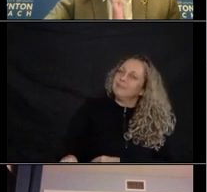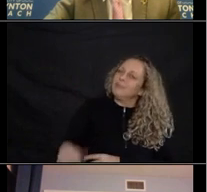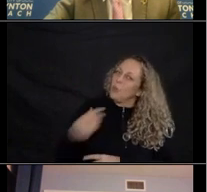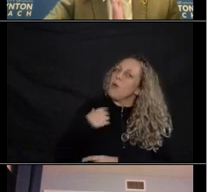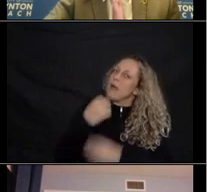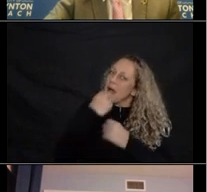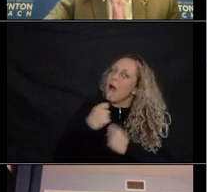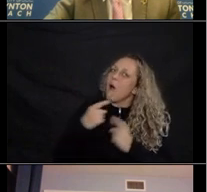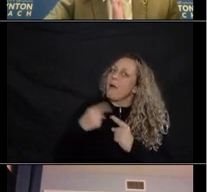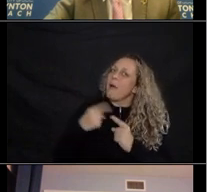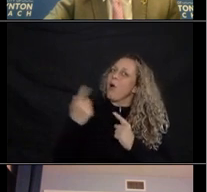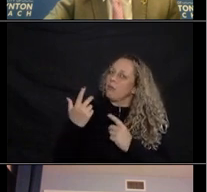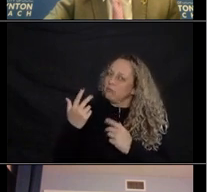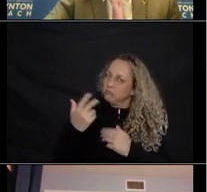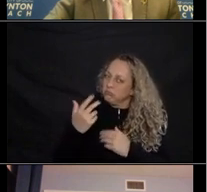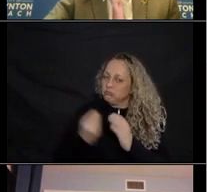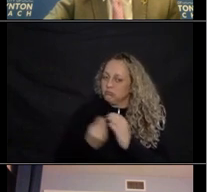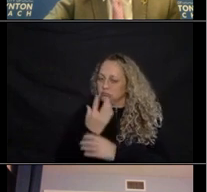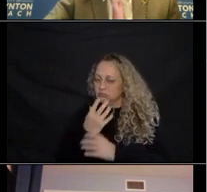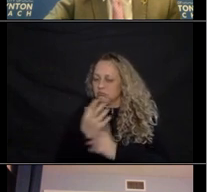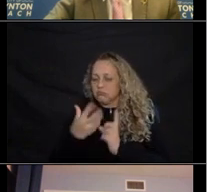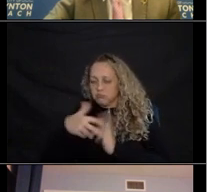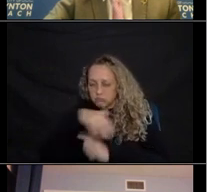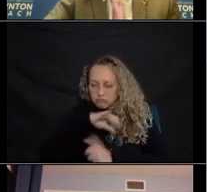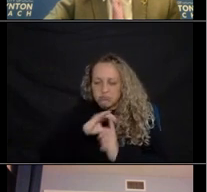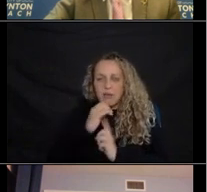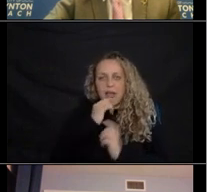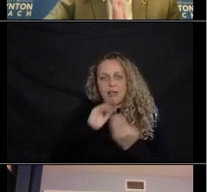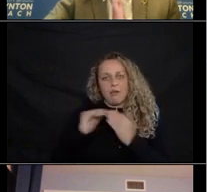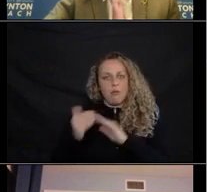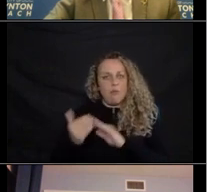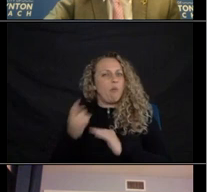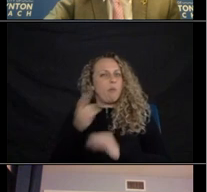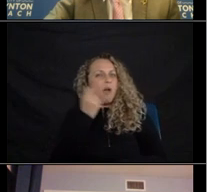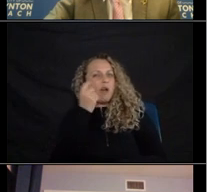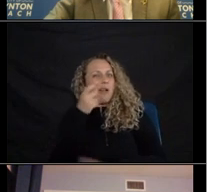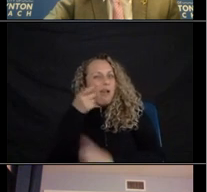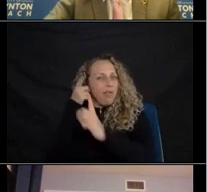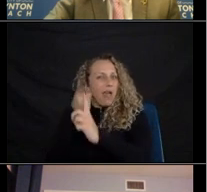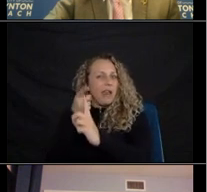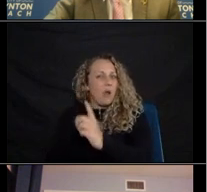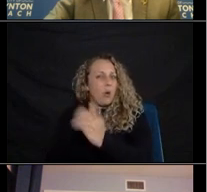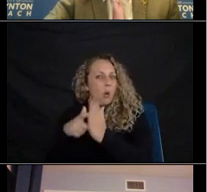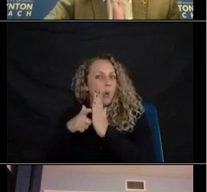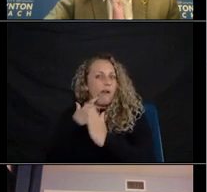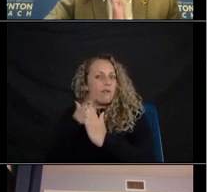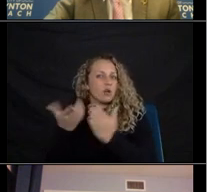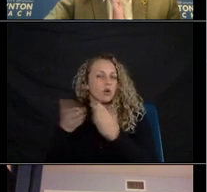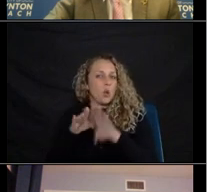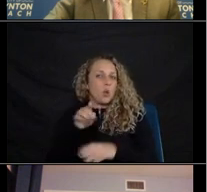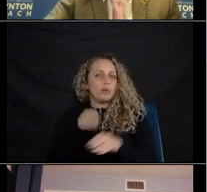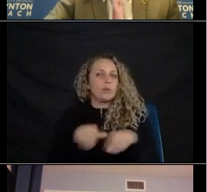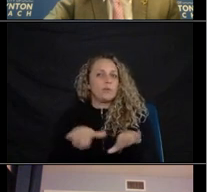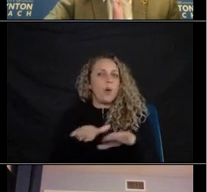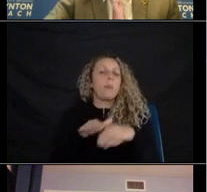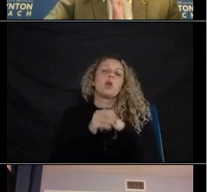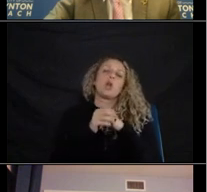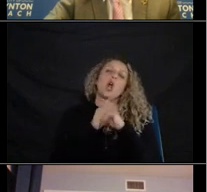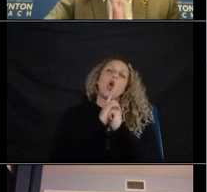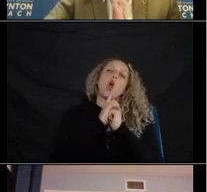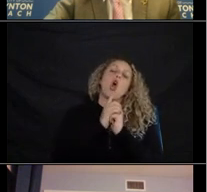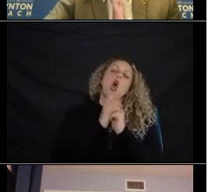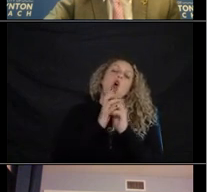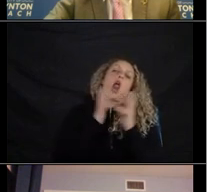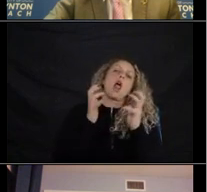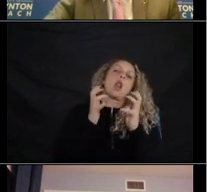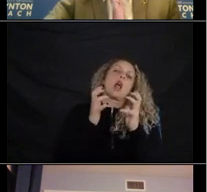about the community. And at the end of the day, our requirements to be able to close on this property are a lot